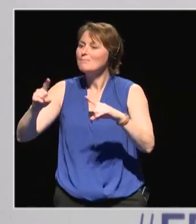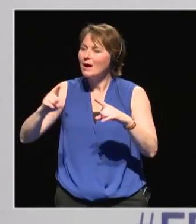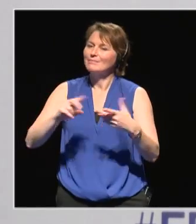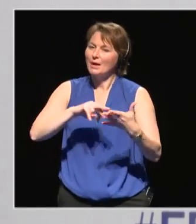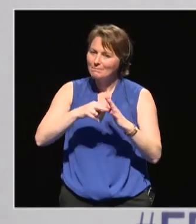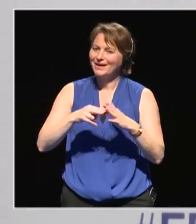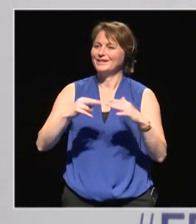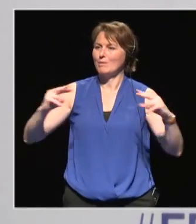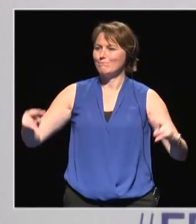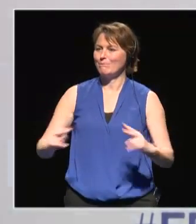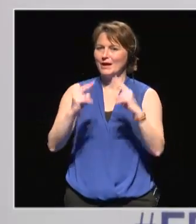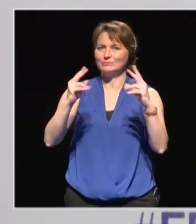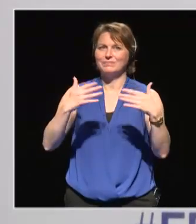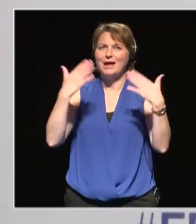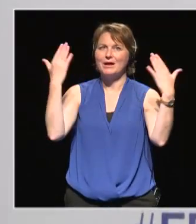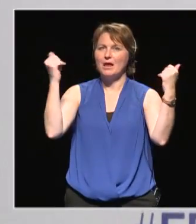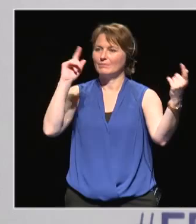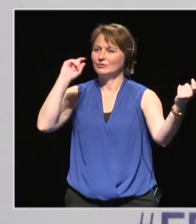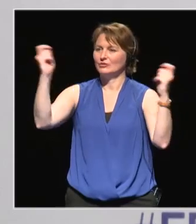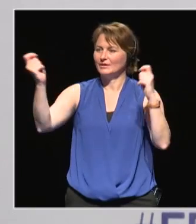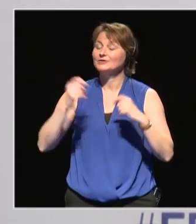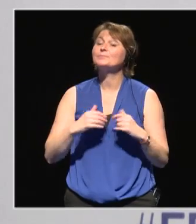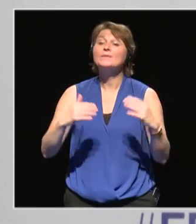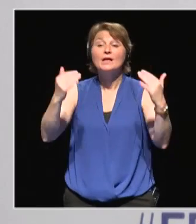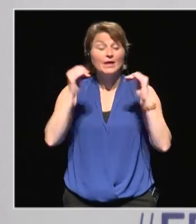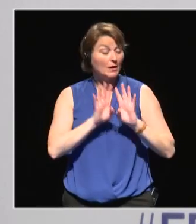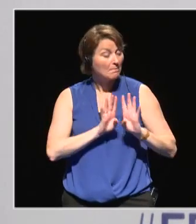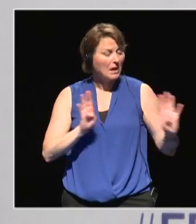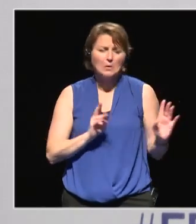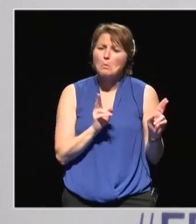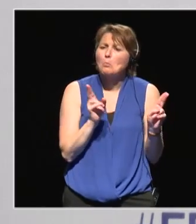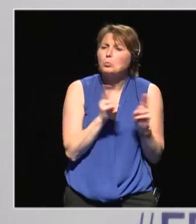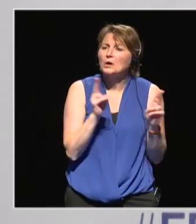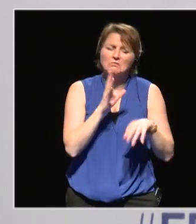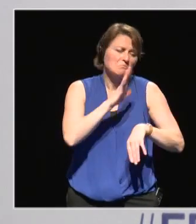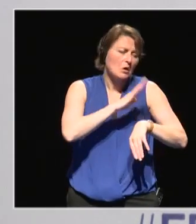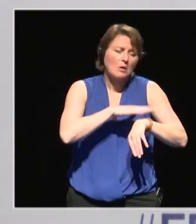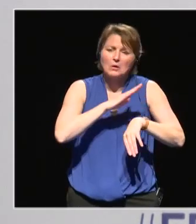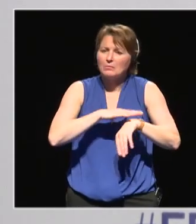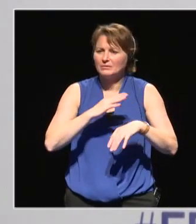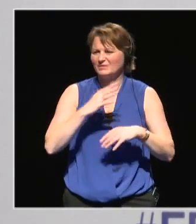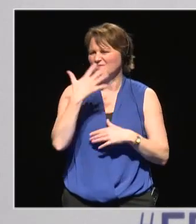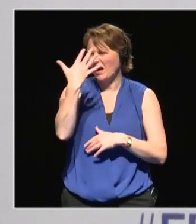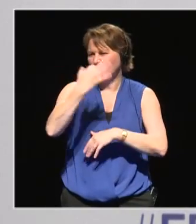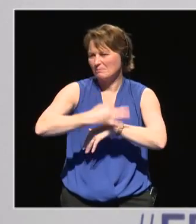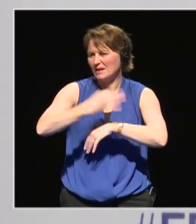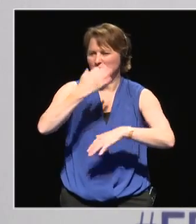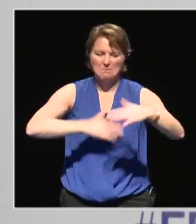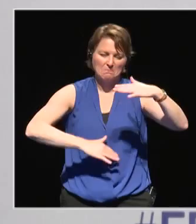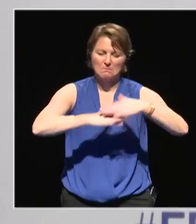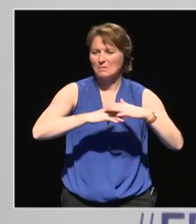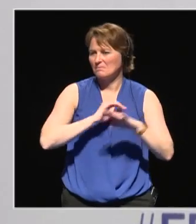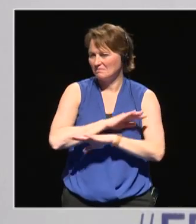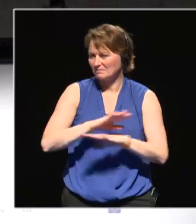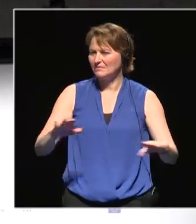ask the panelists to make some very brief initial comments, maybe 5 minutes maximum, just to open up the conversation that